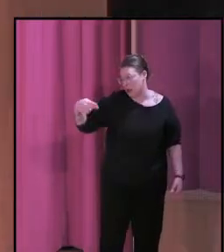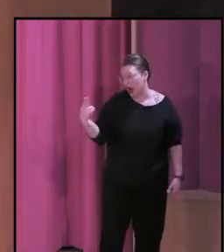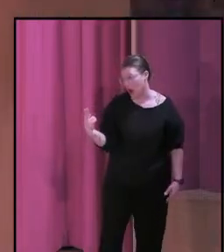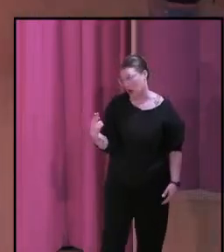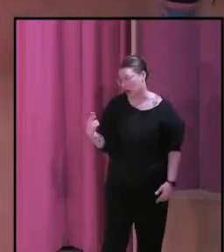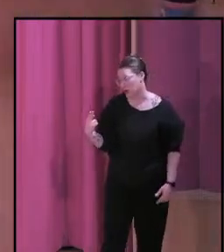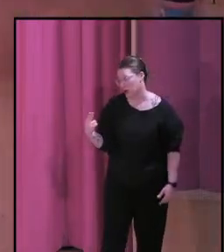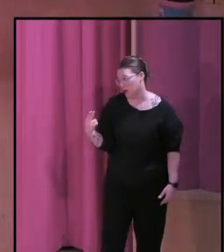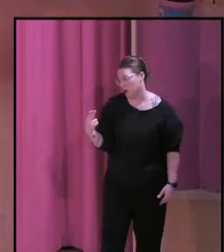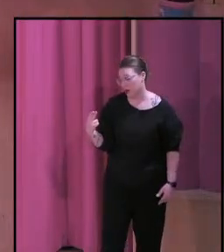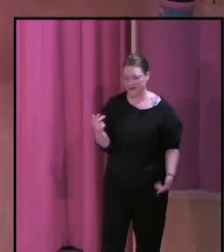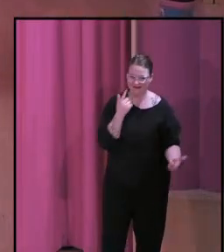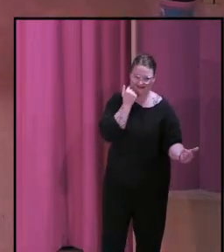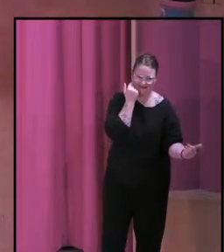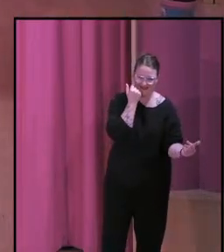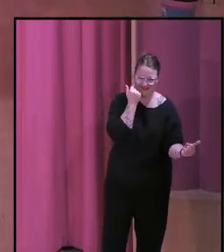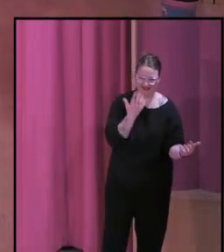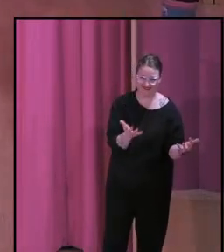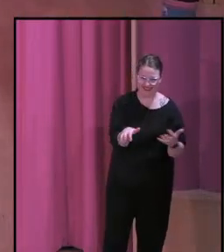an hour.